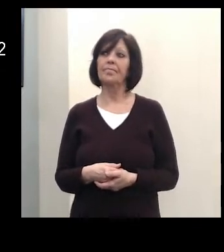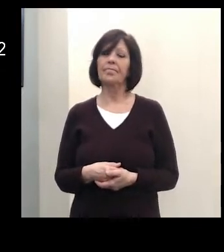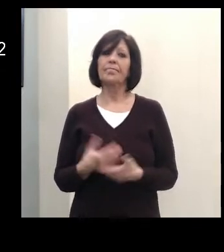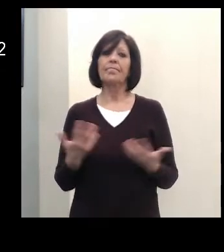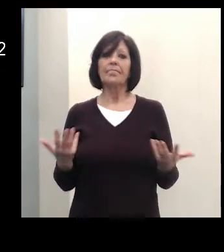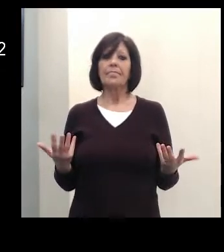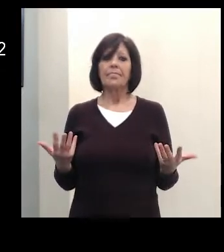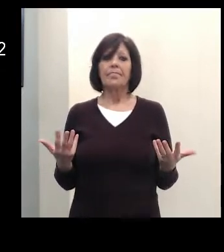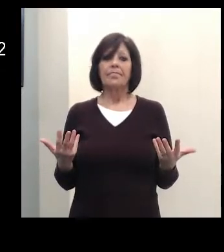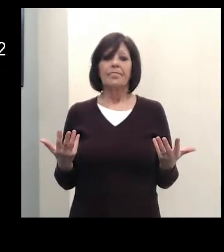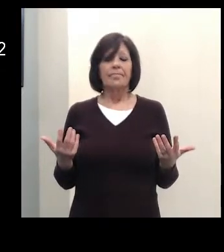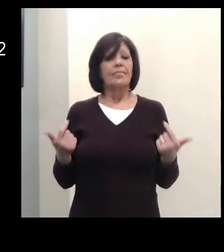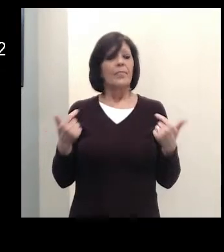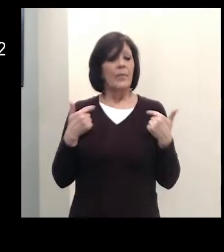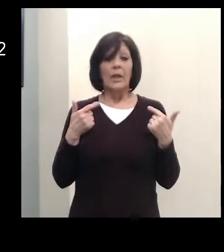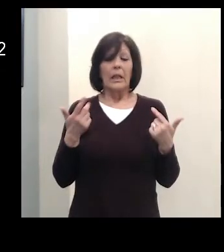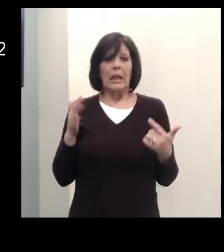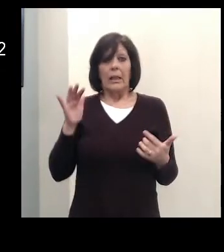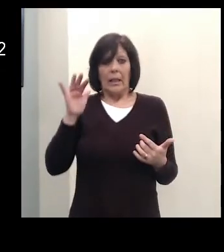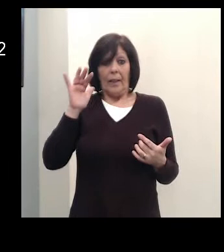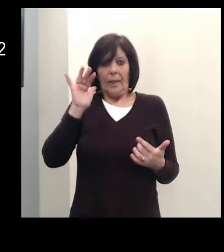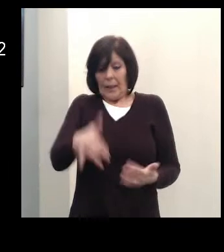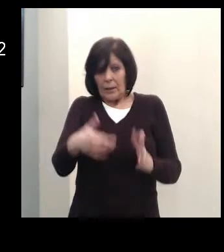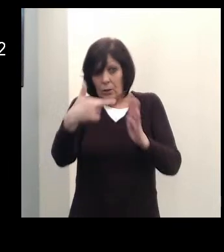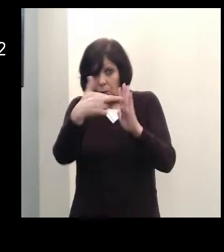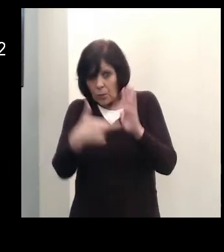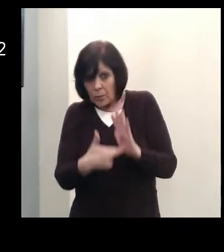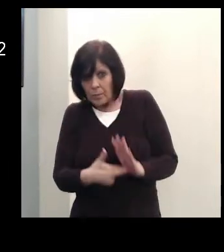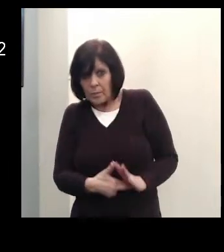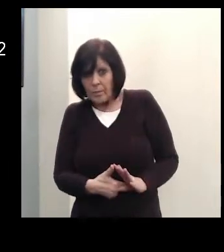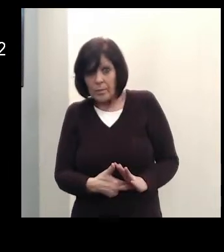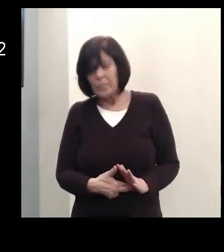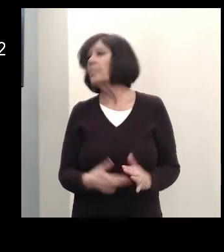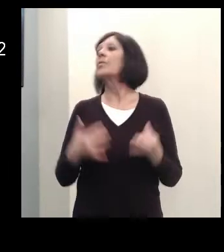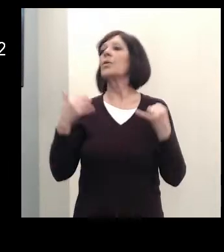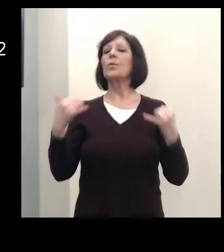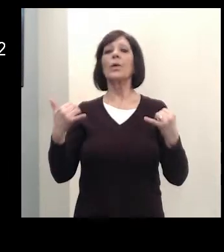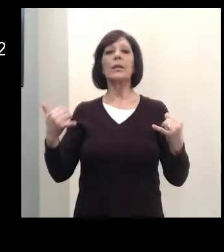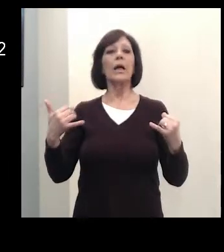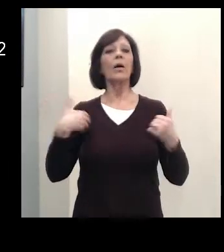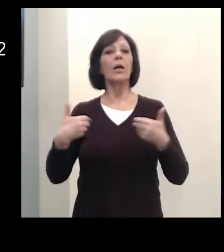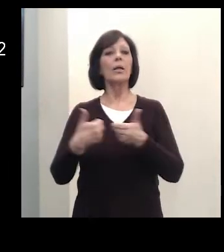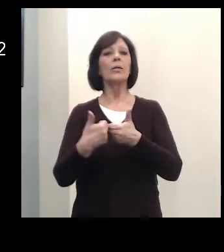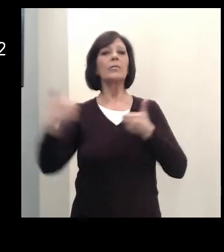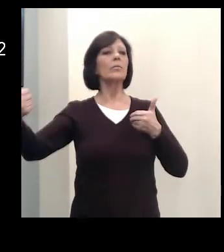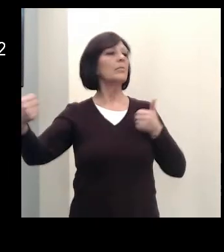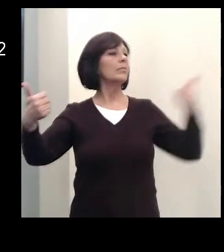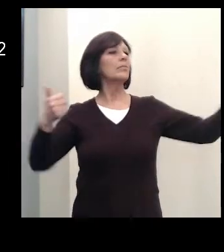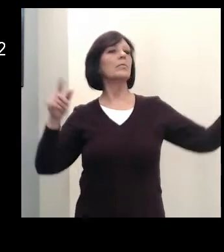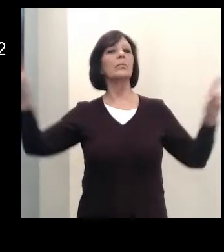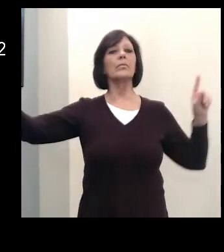We have this rule, and right now I'm physically separated by the other people in this room.